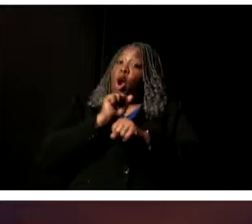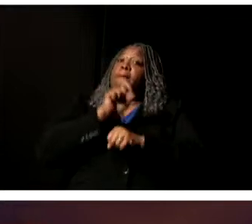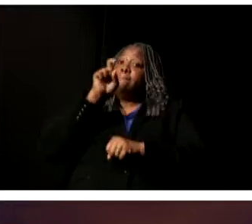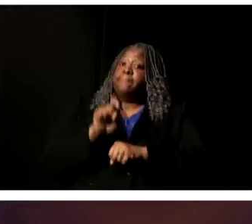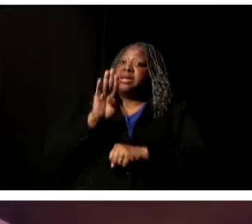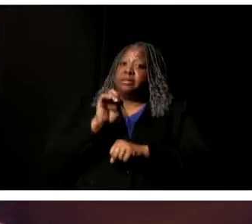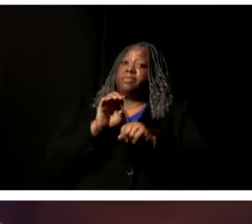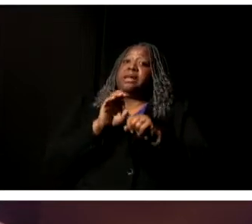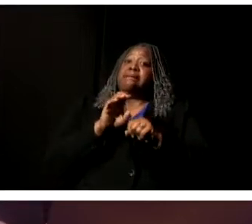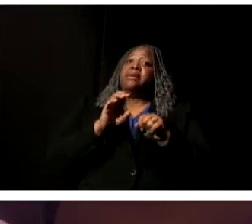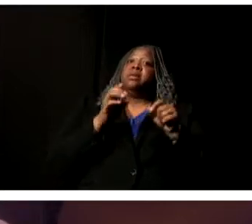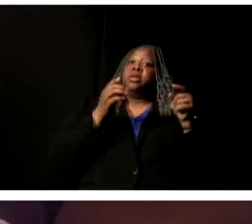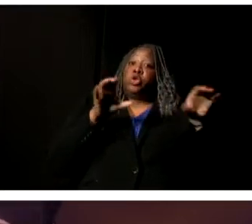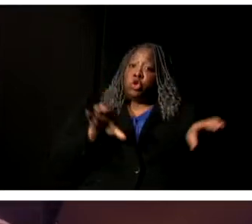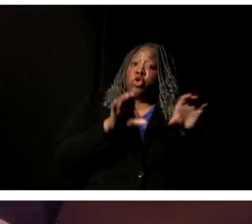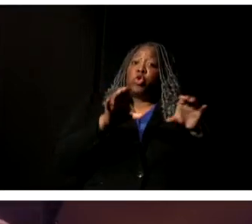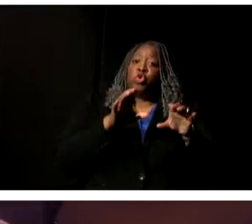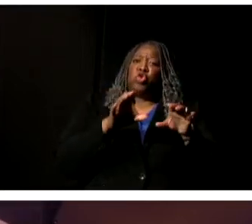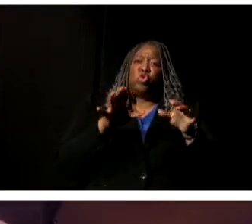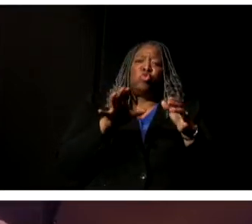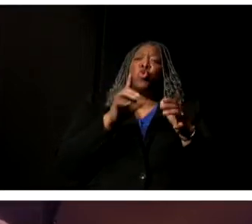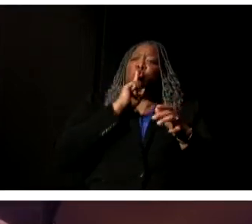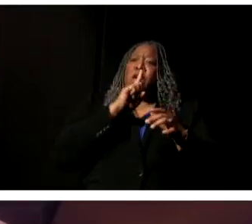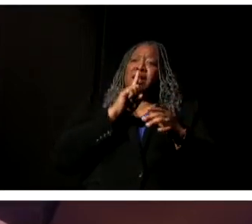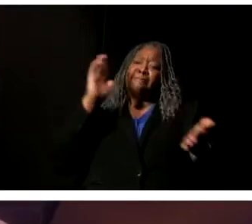to eradicate food deserts in our city.